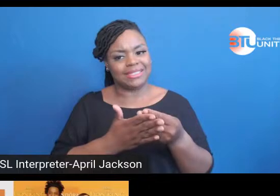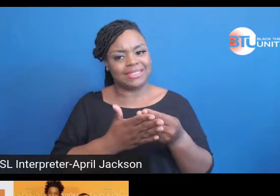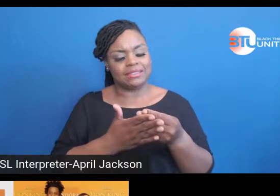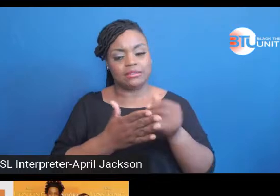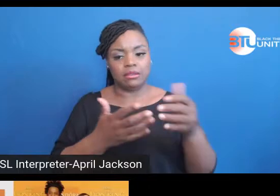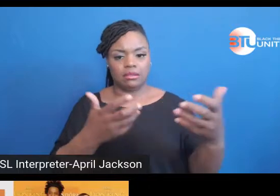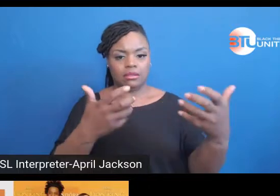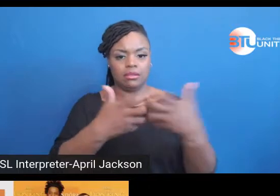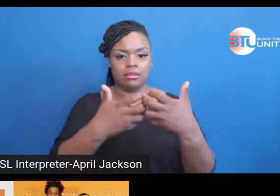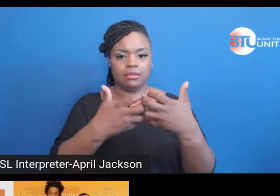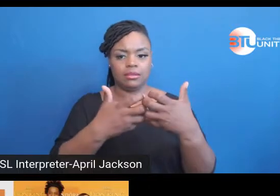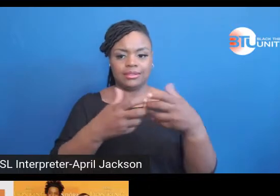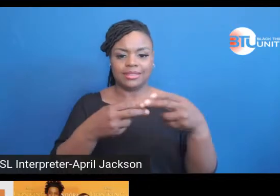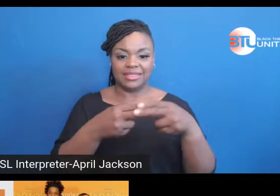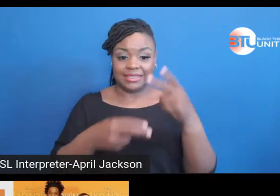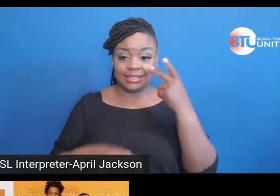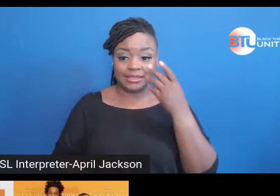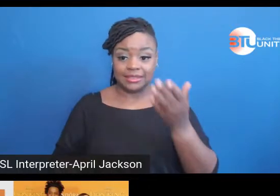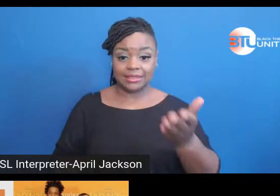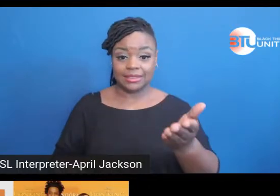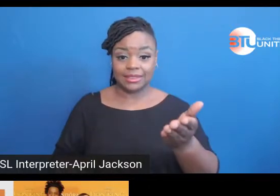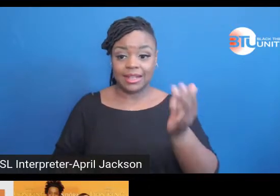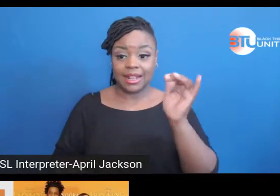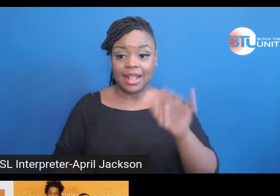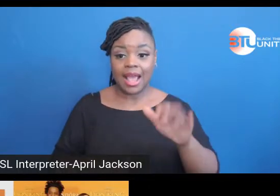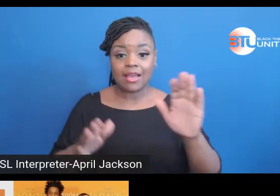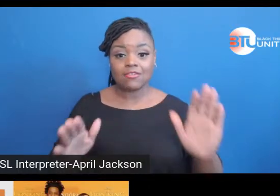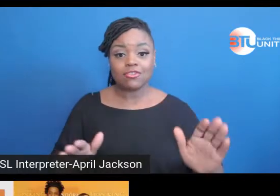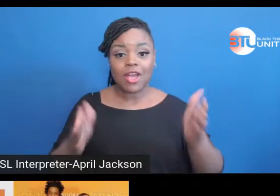below, where is it? Fundraising, private placements, crowdfunding.